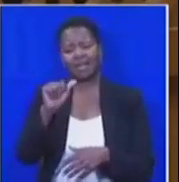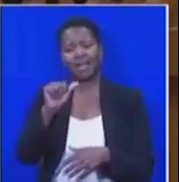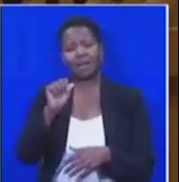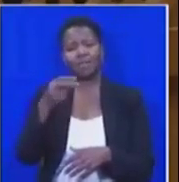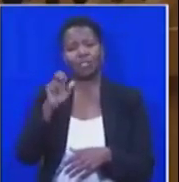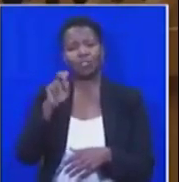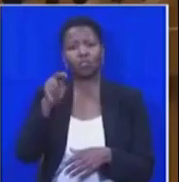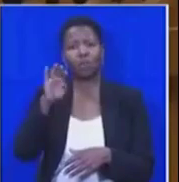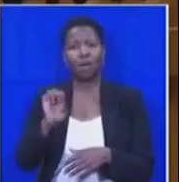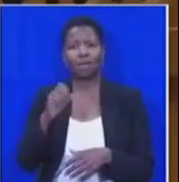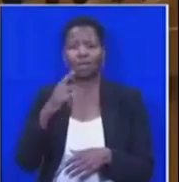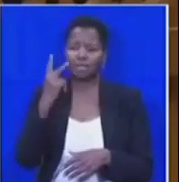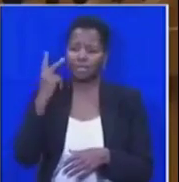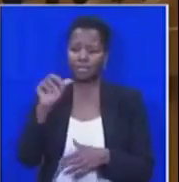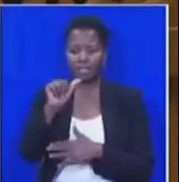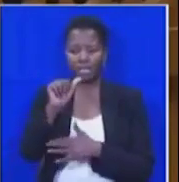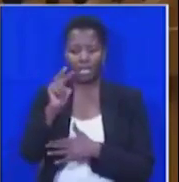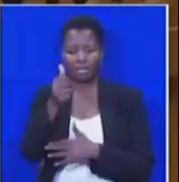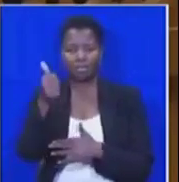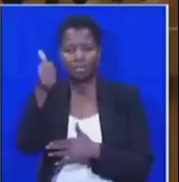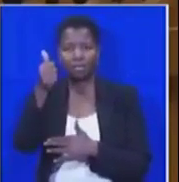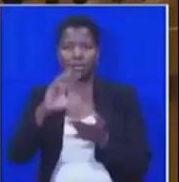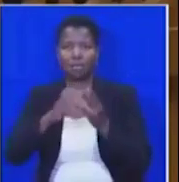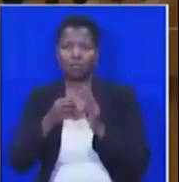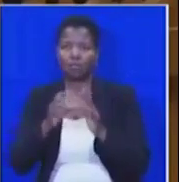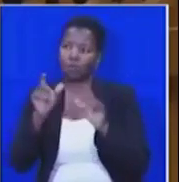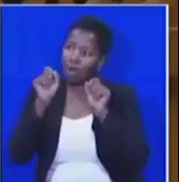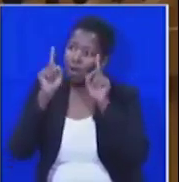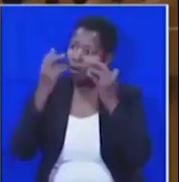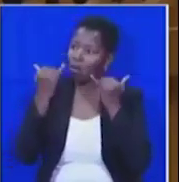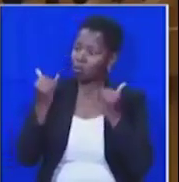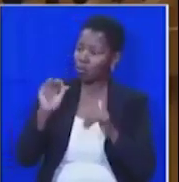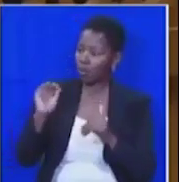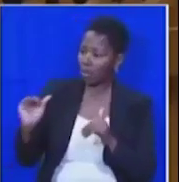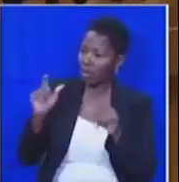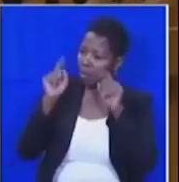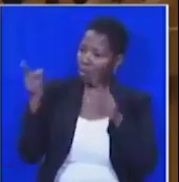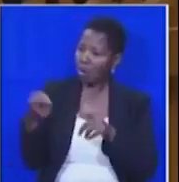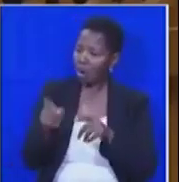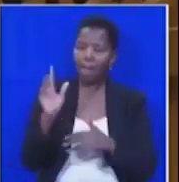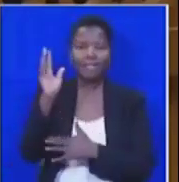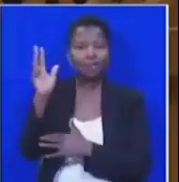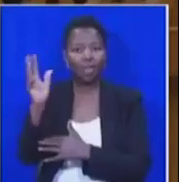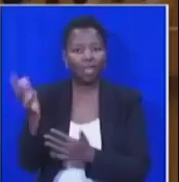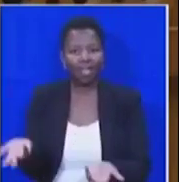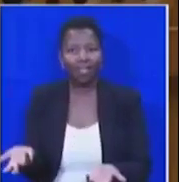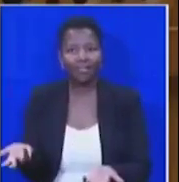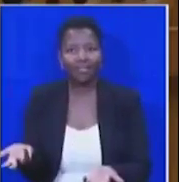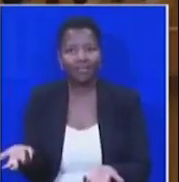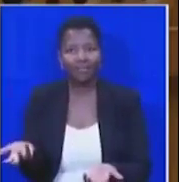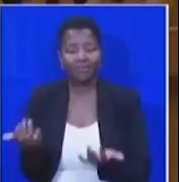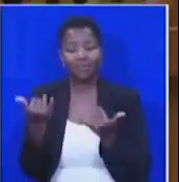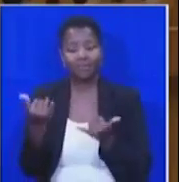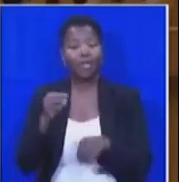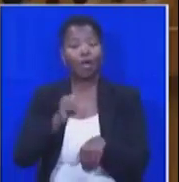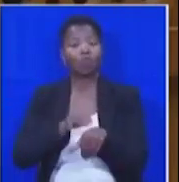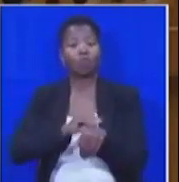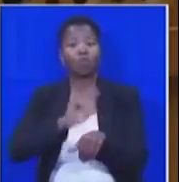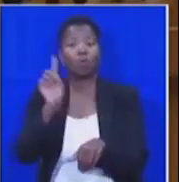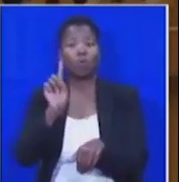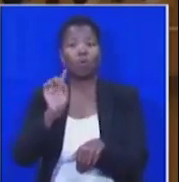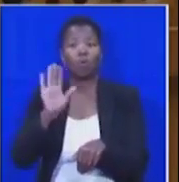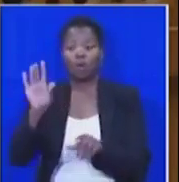see the Chief Whip of the ANC has found a novel way of keeping her awake at sittings. He gets her to speak. Only problem is she put nearly all of